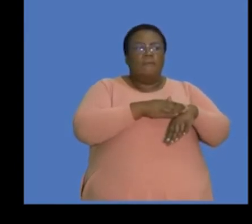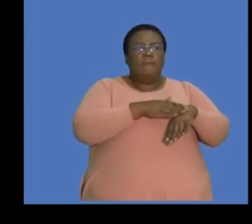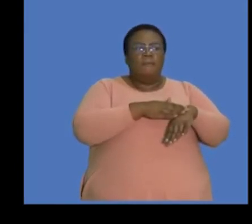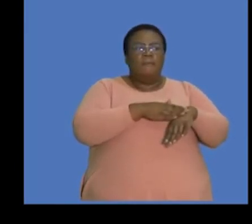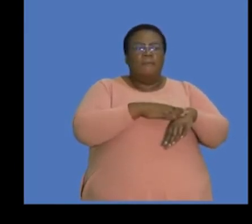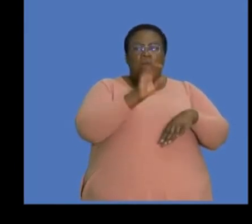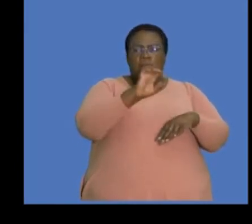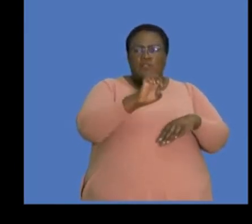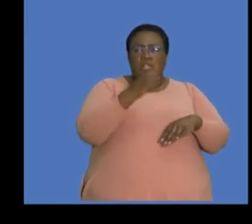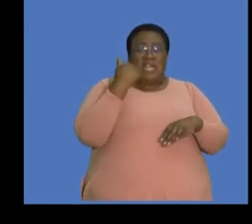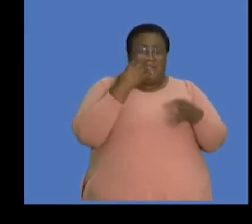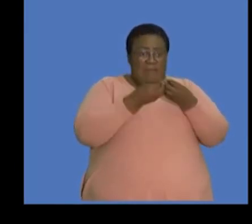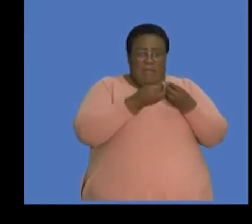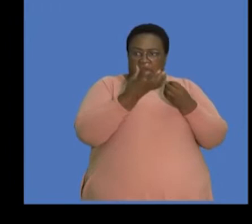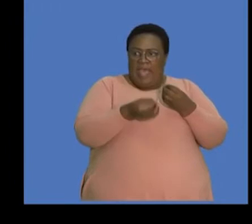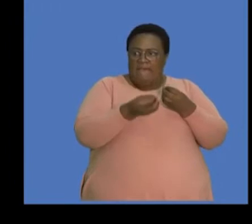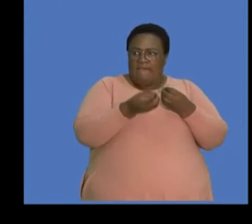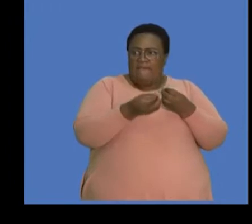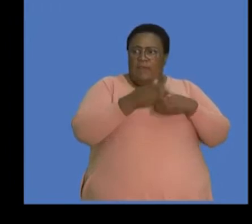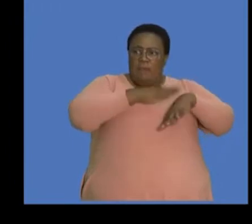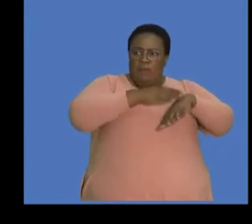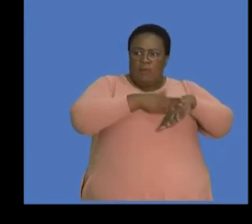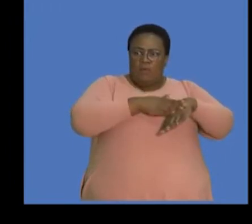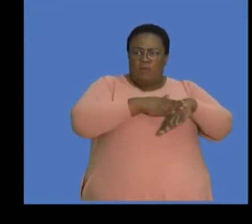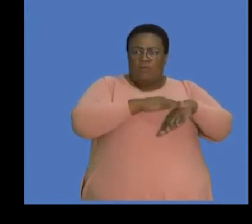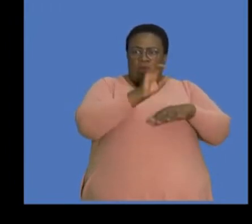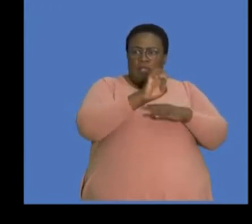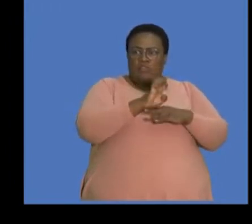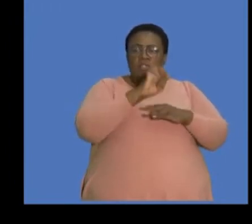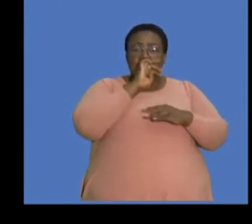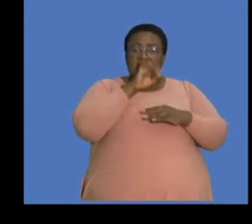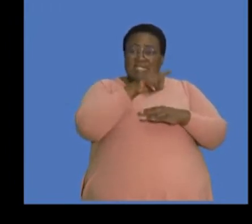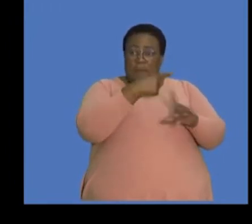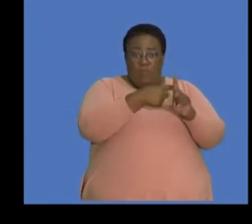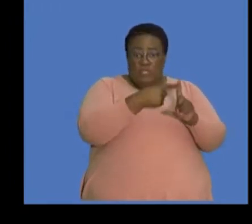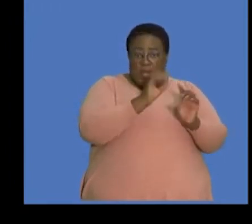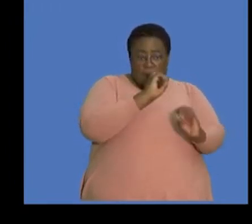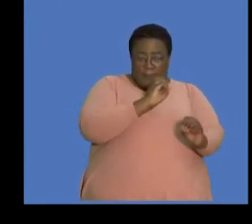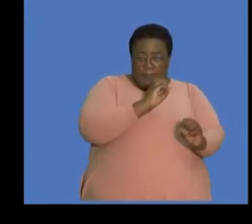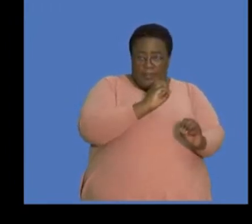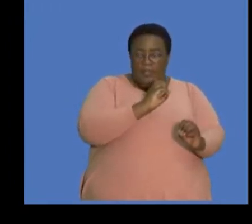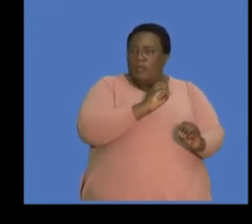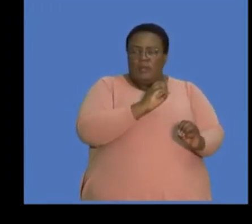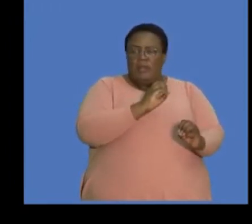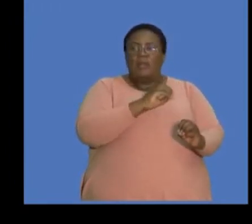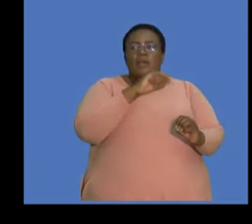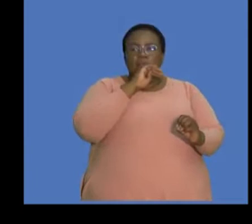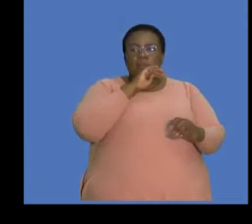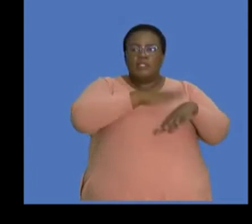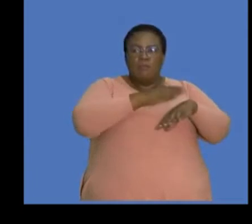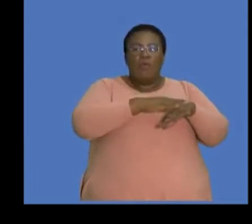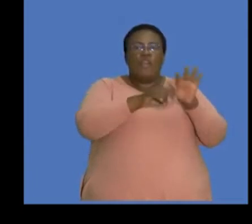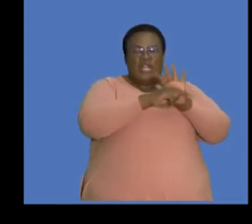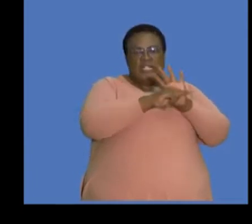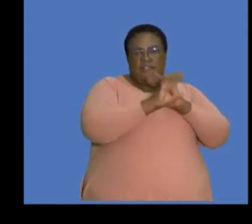excess electrons. Now, if something has excess electrons, it doesn't mean that it doesn't have positive charges. It means there